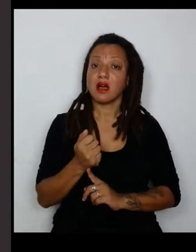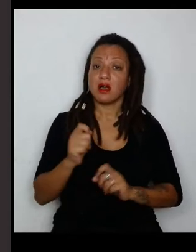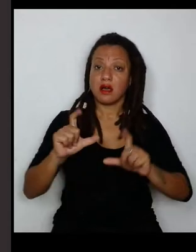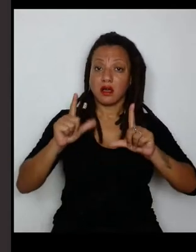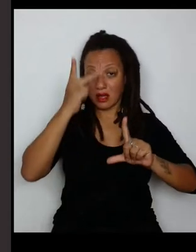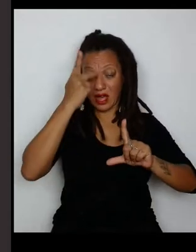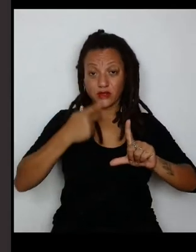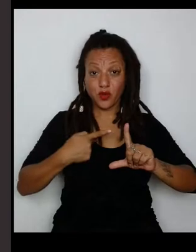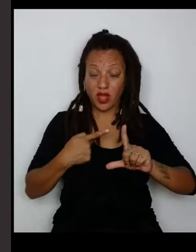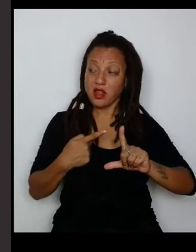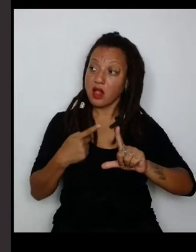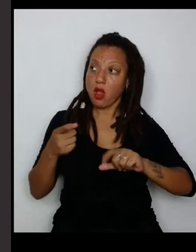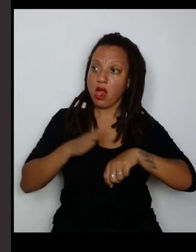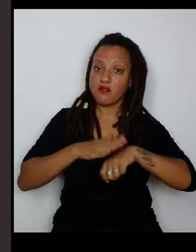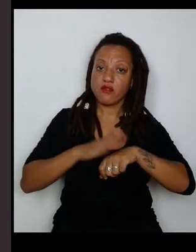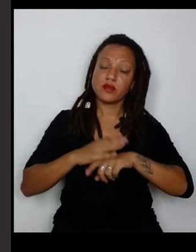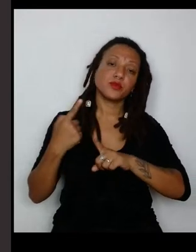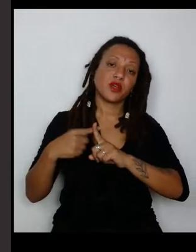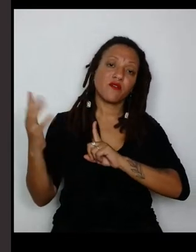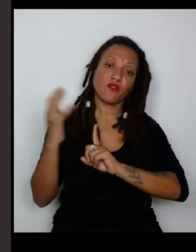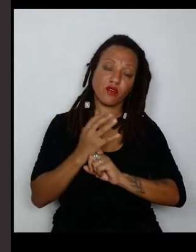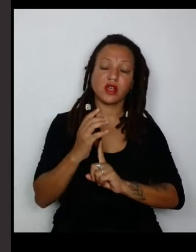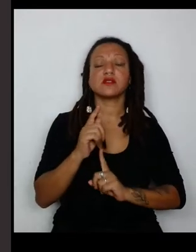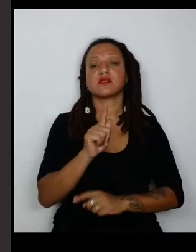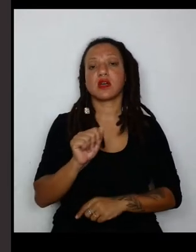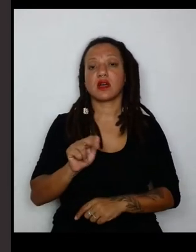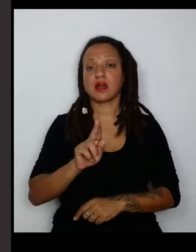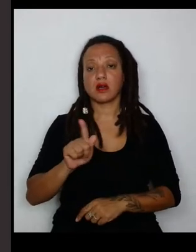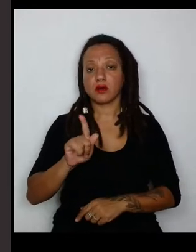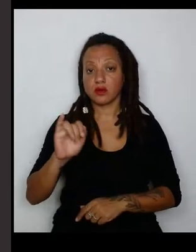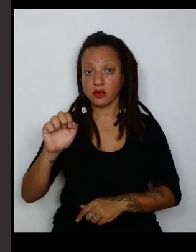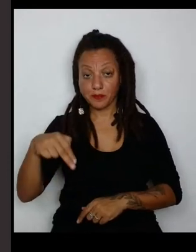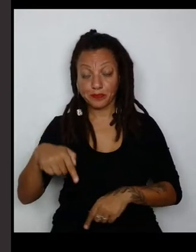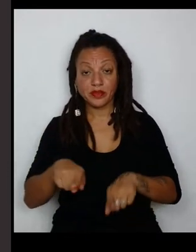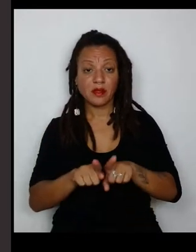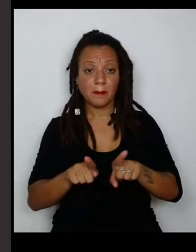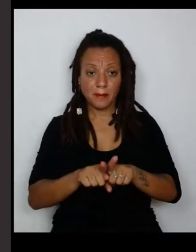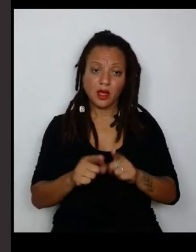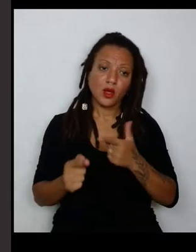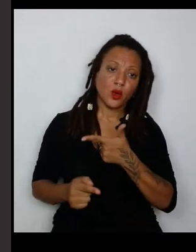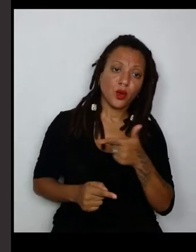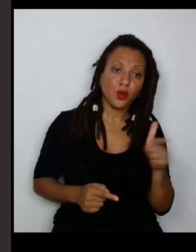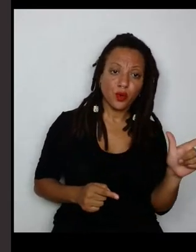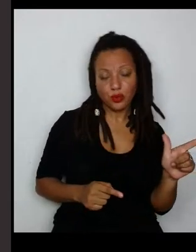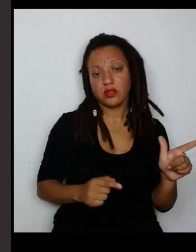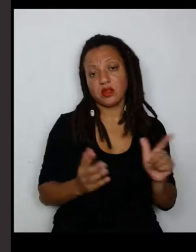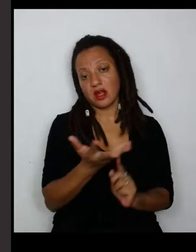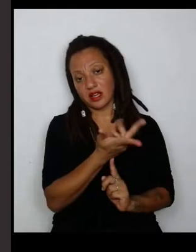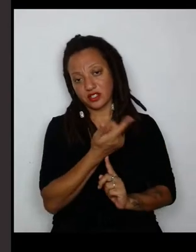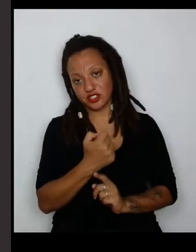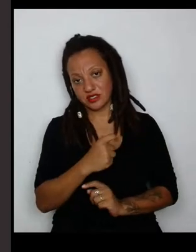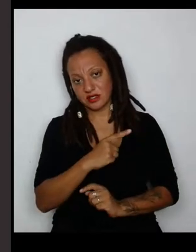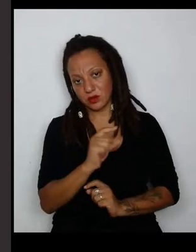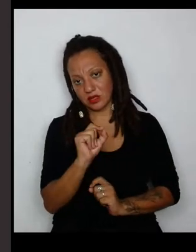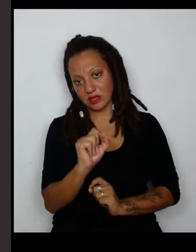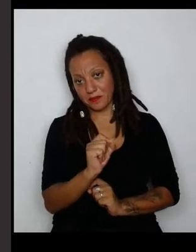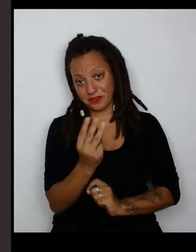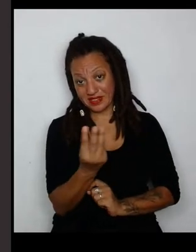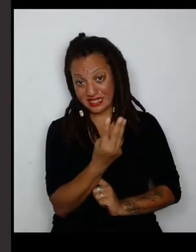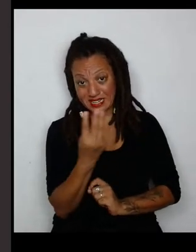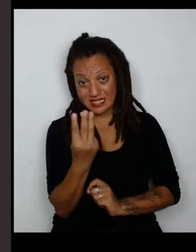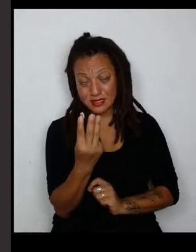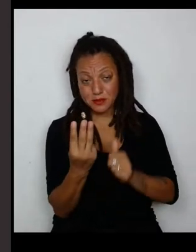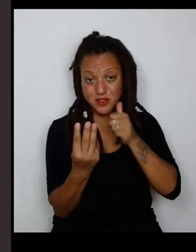amrita shergill whose three women and self-portrait hesitation were inspired by gog-ass canvases next slide